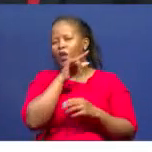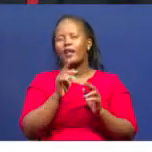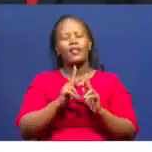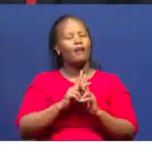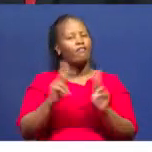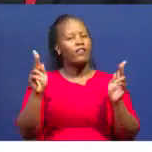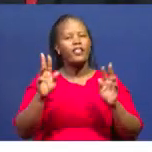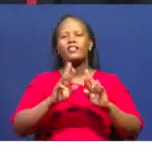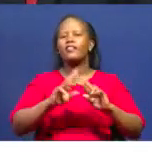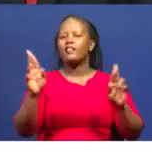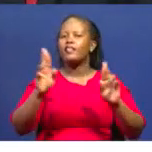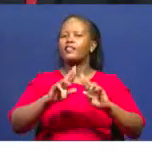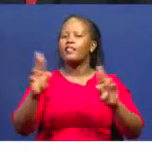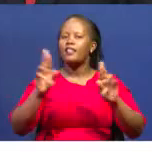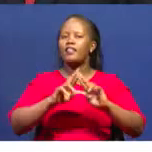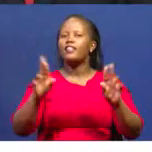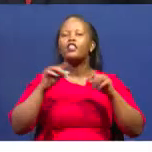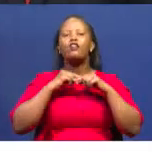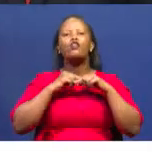to host CHAN.